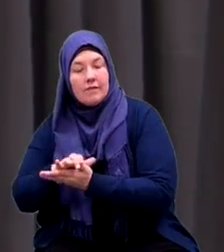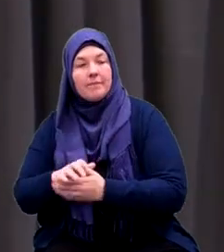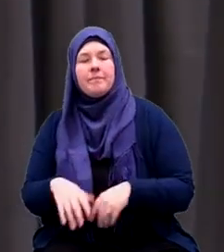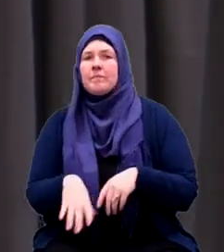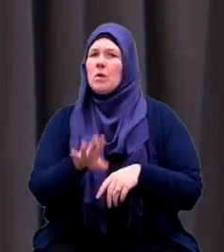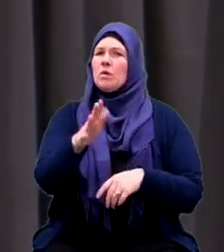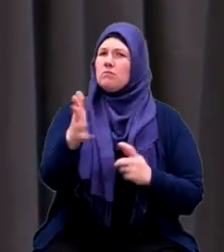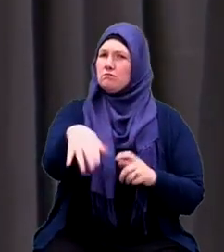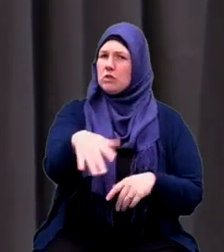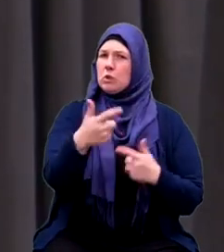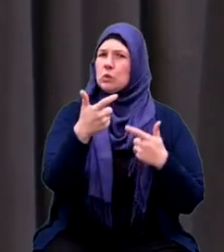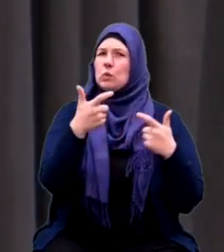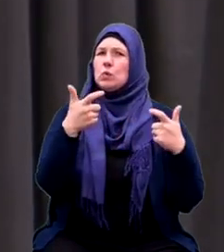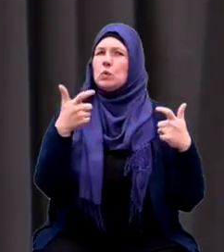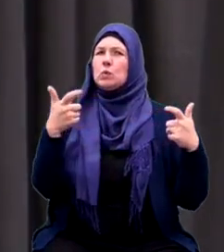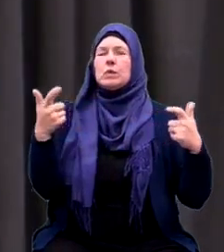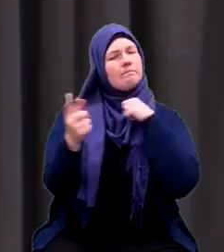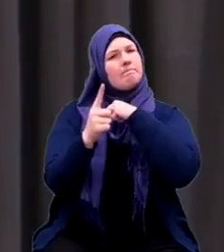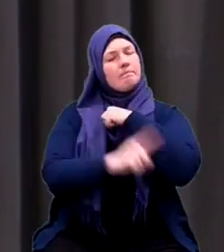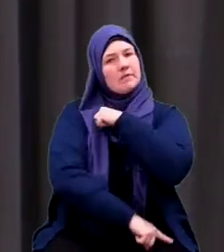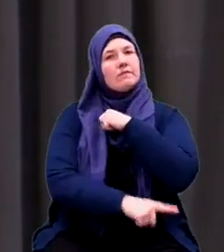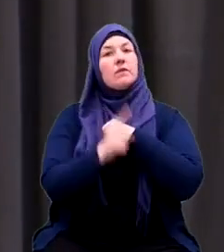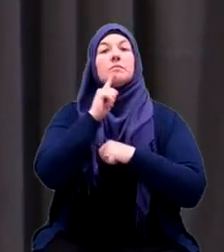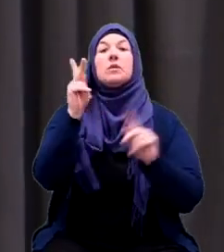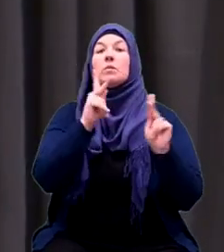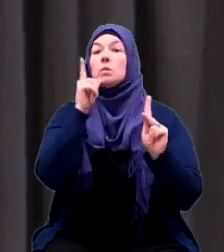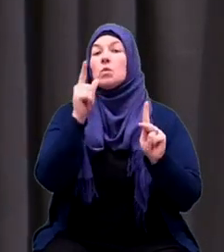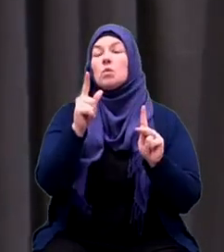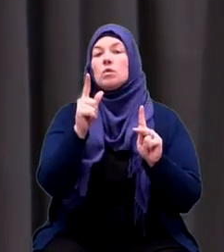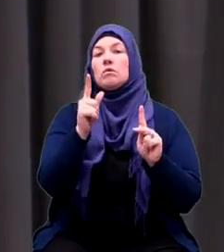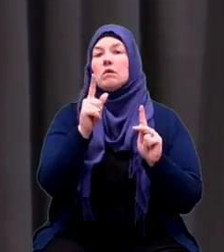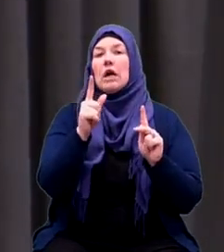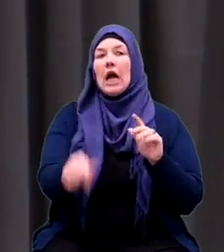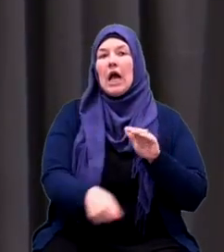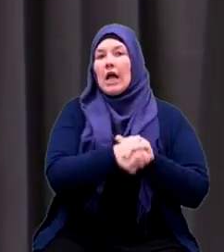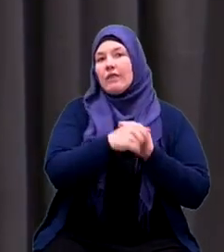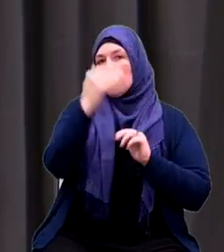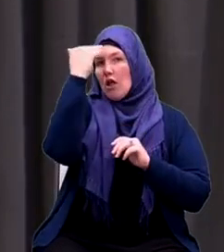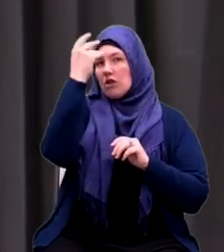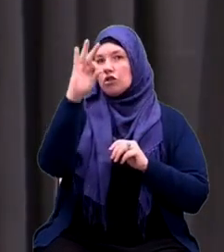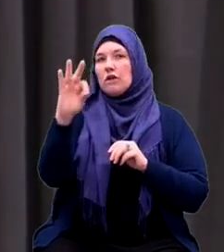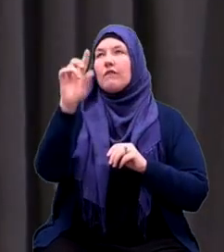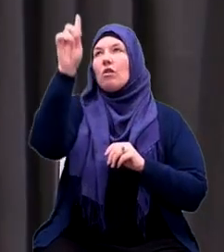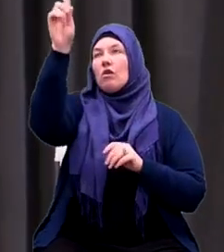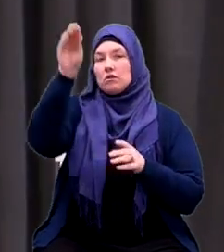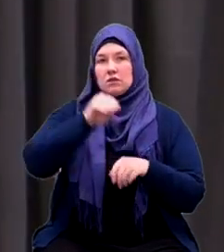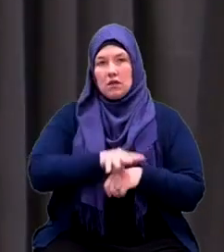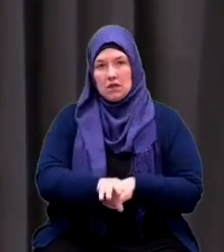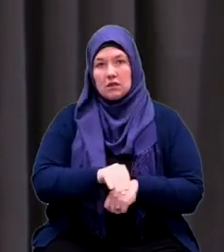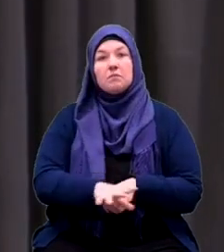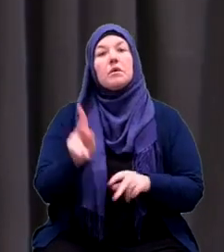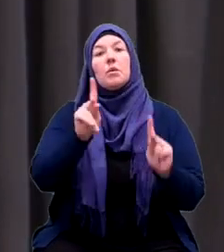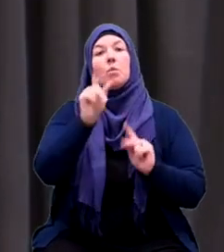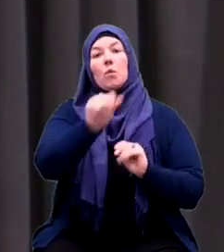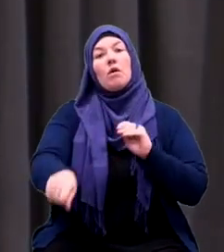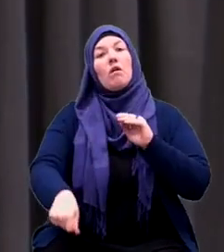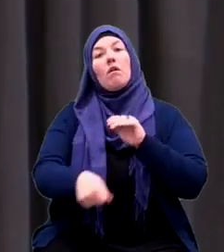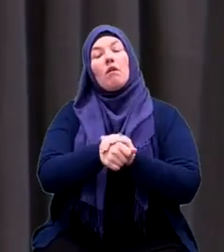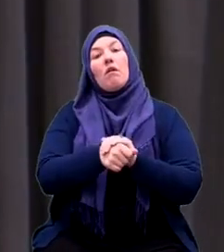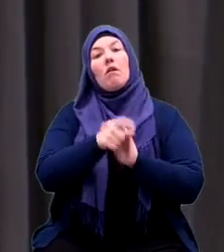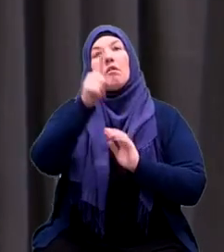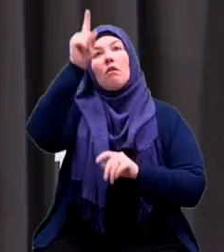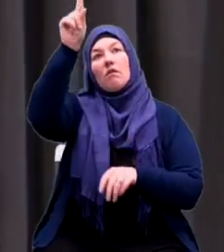who conceal the knowledge, the guidance of Allah. Those who conceal the